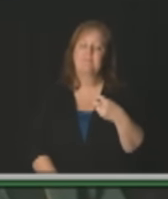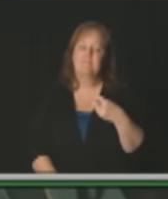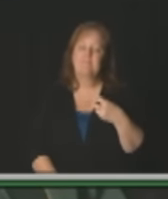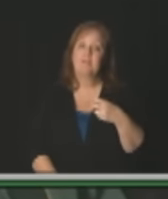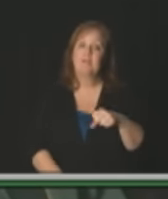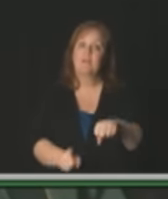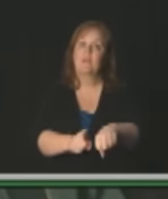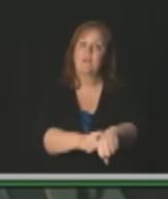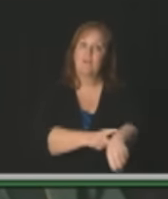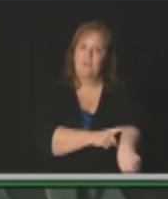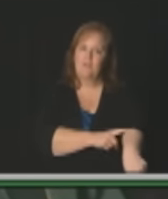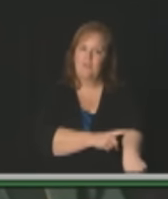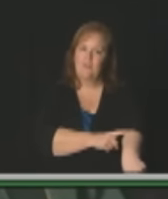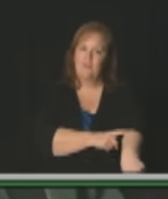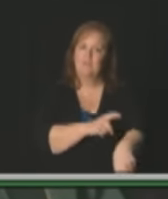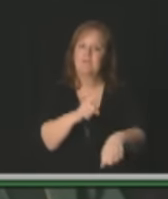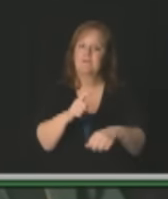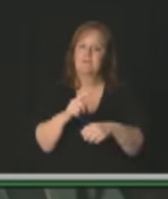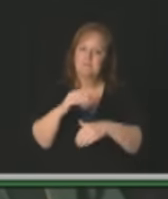long.